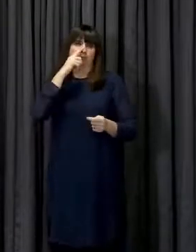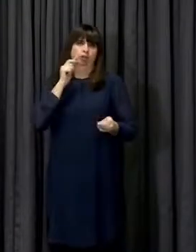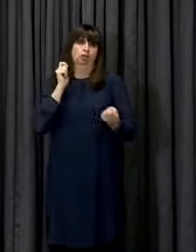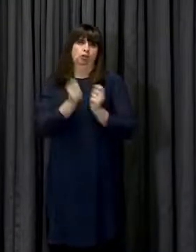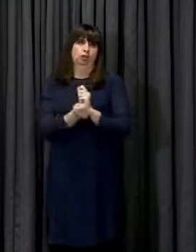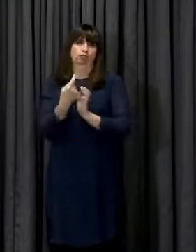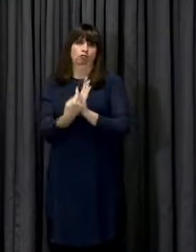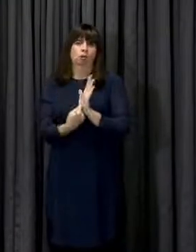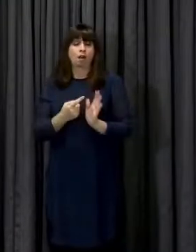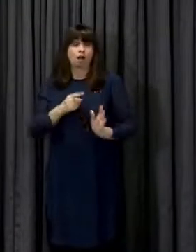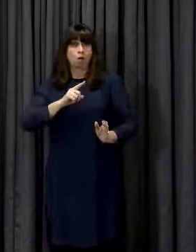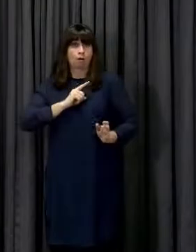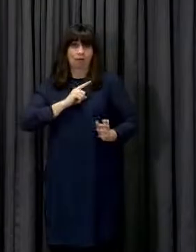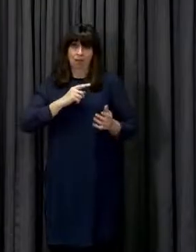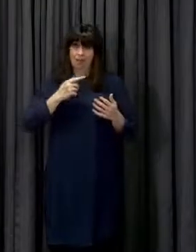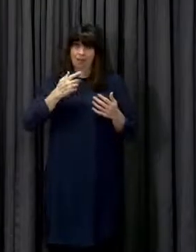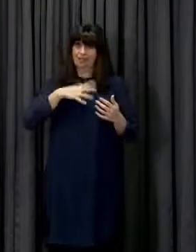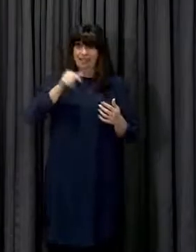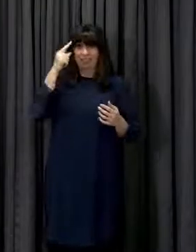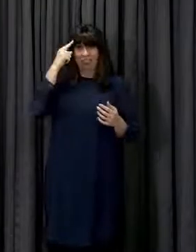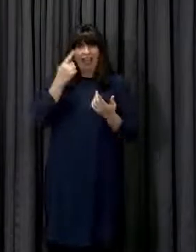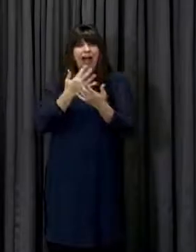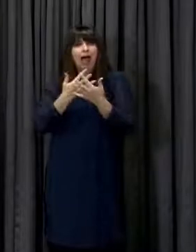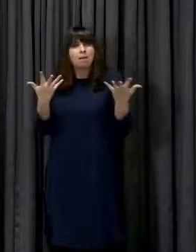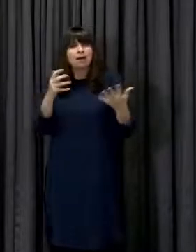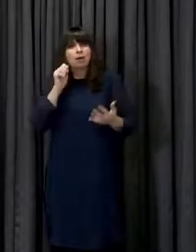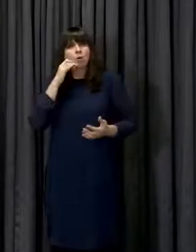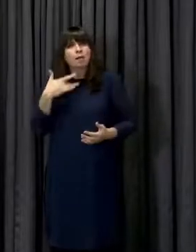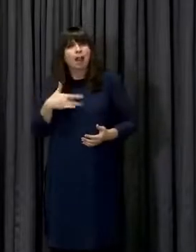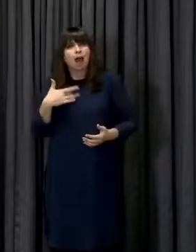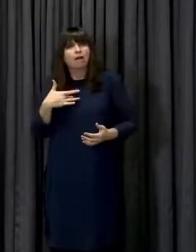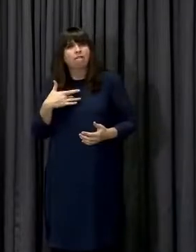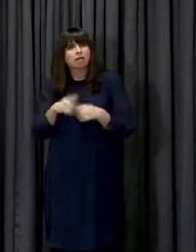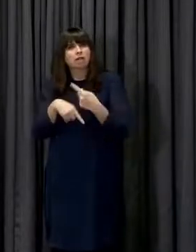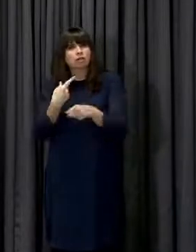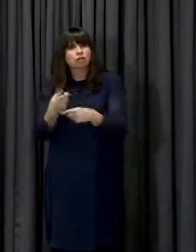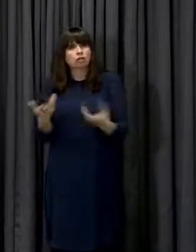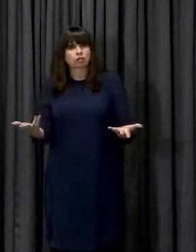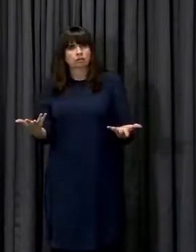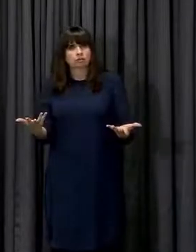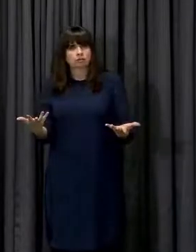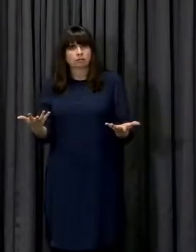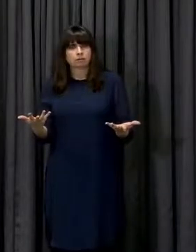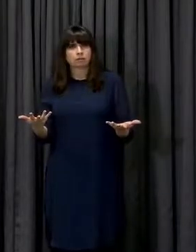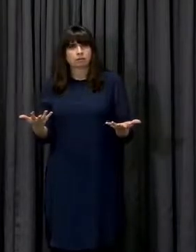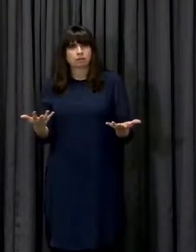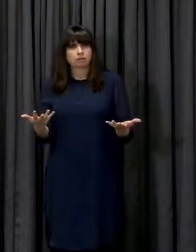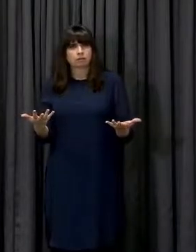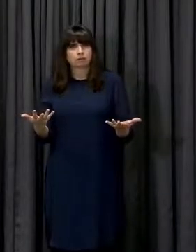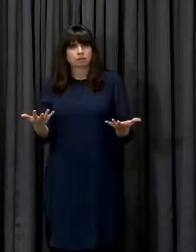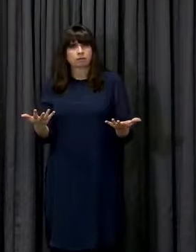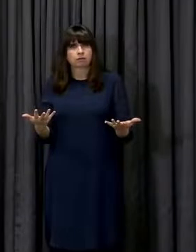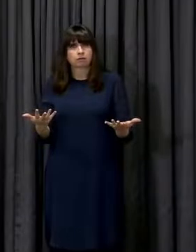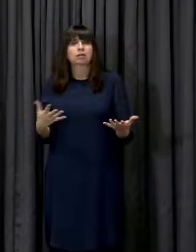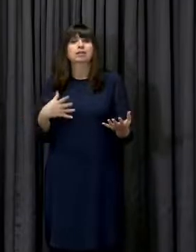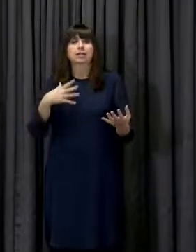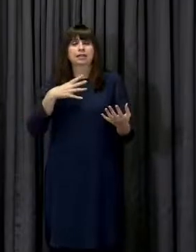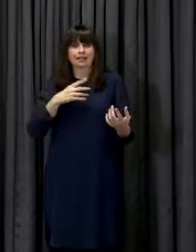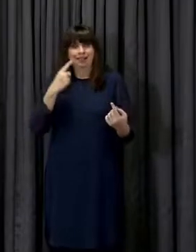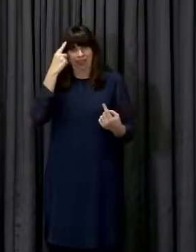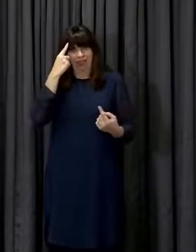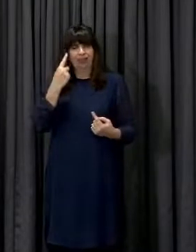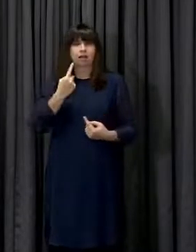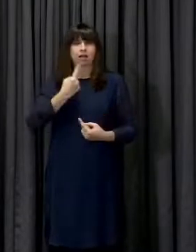is still about the number of us who will be alive in the future and how we can make positive choices to do that for